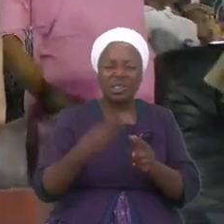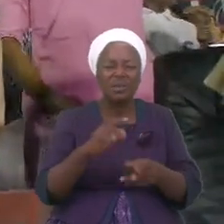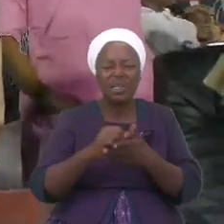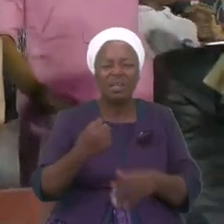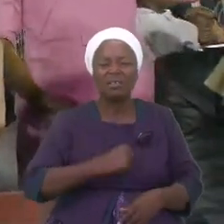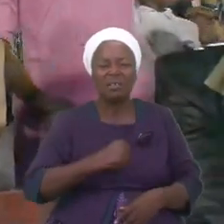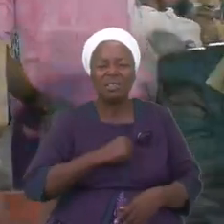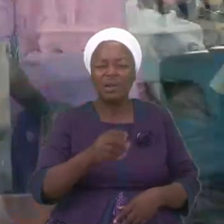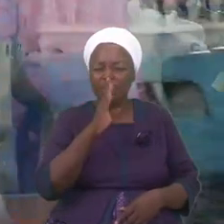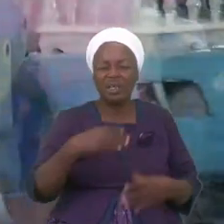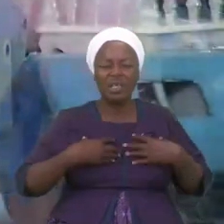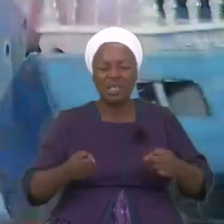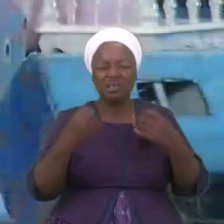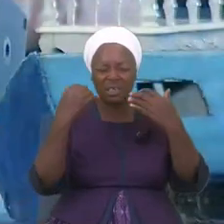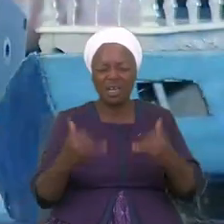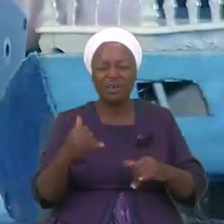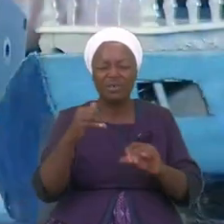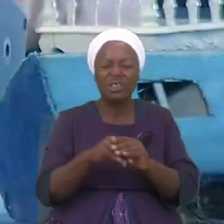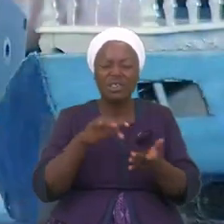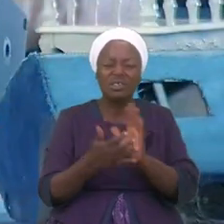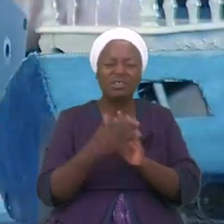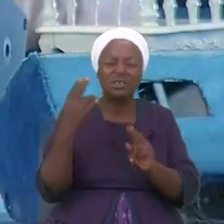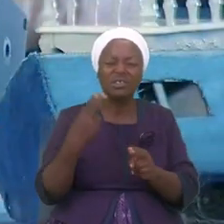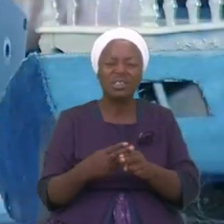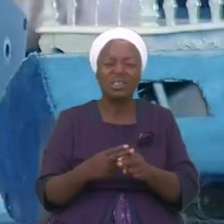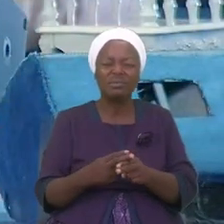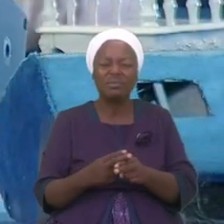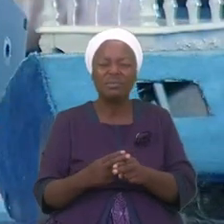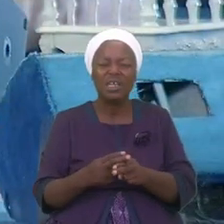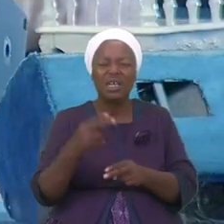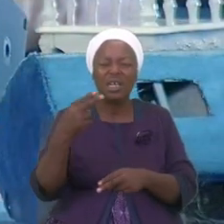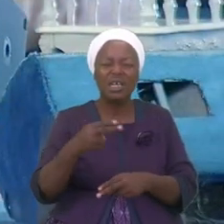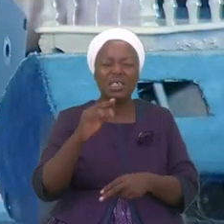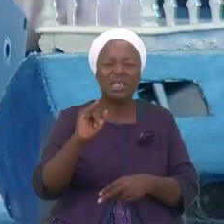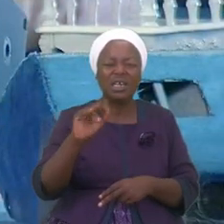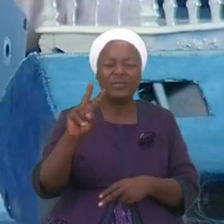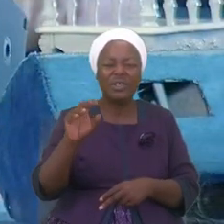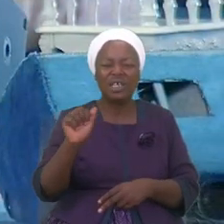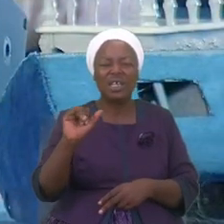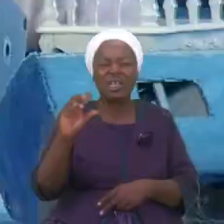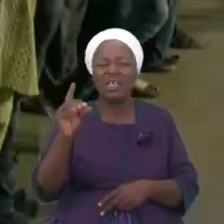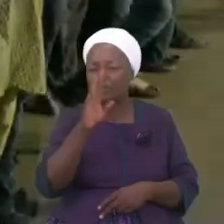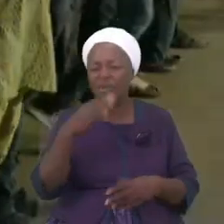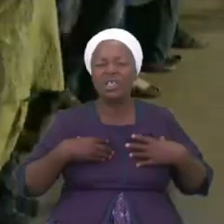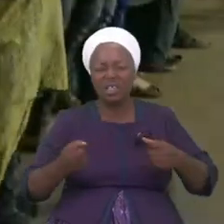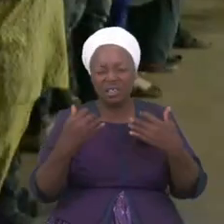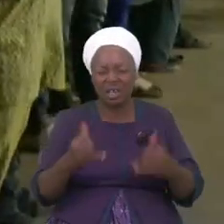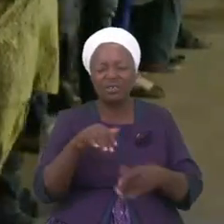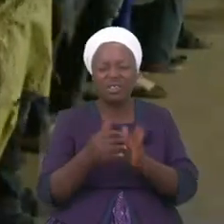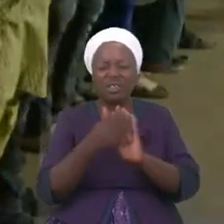be healed now in Jesus' name. HIV/AIDS, be healed in Jesus'